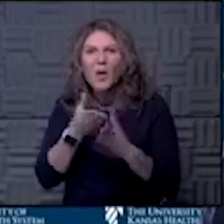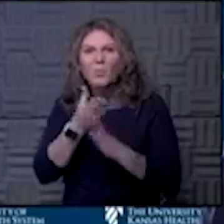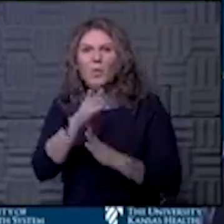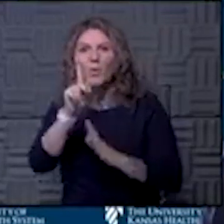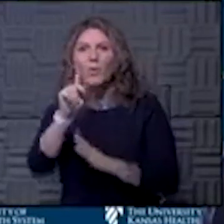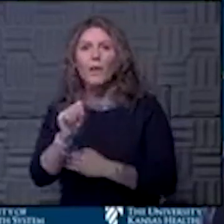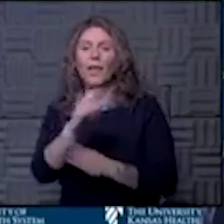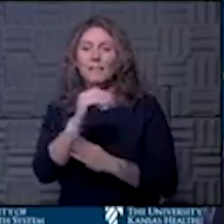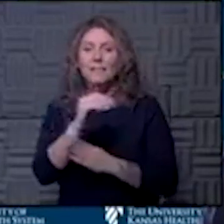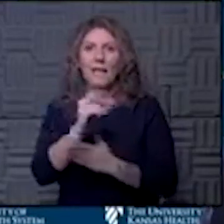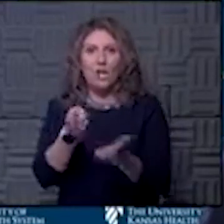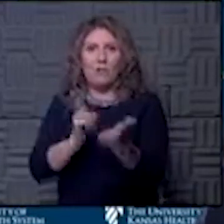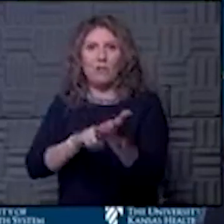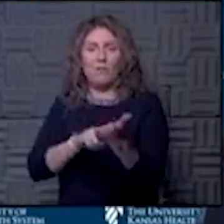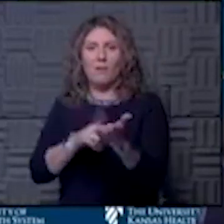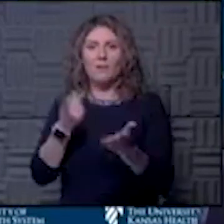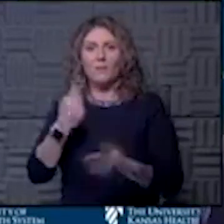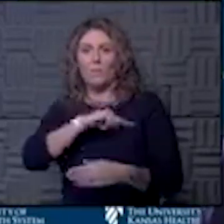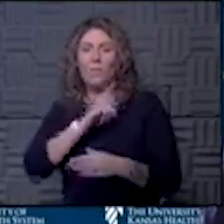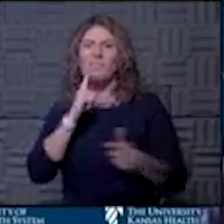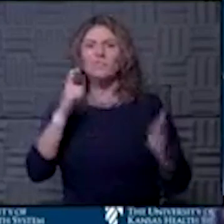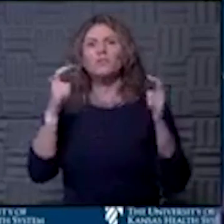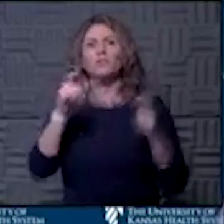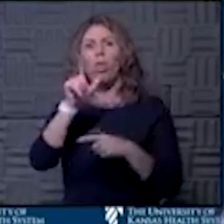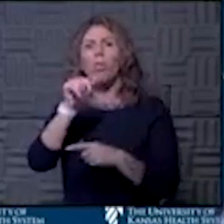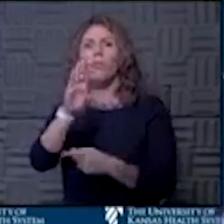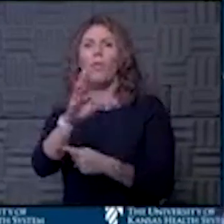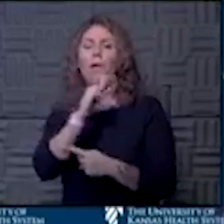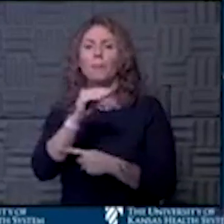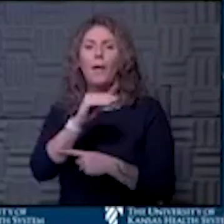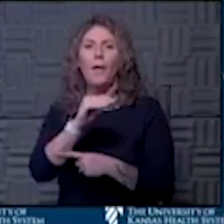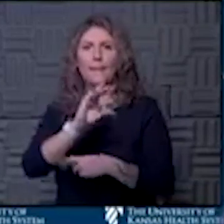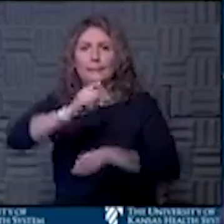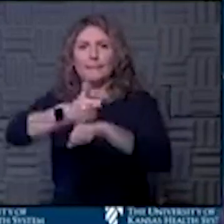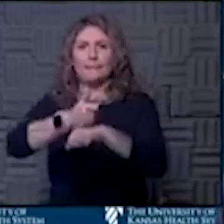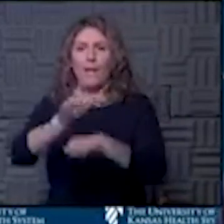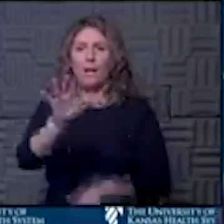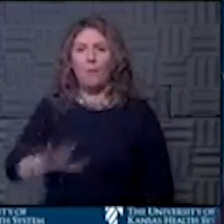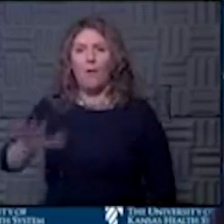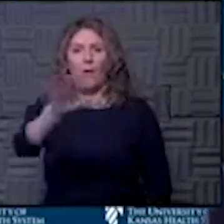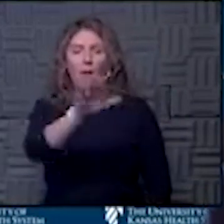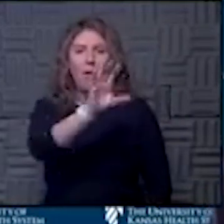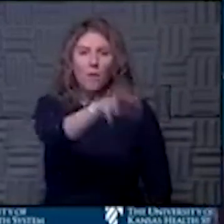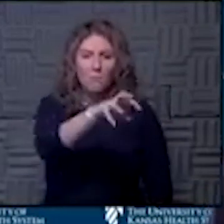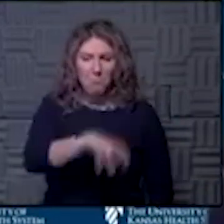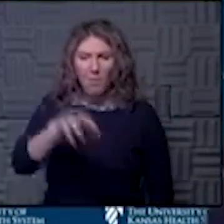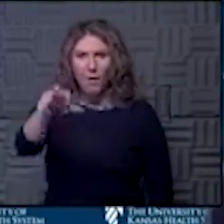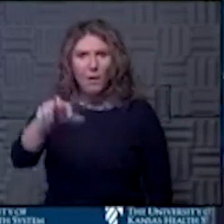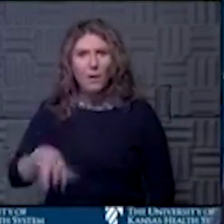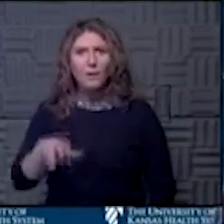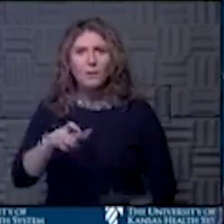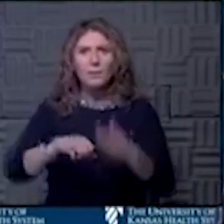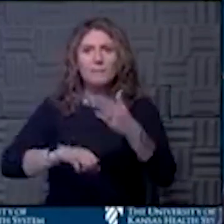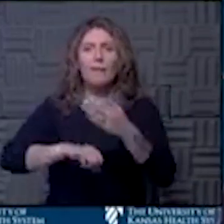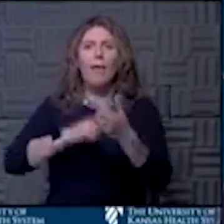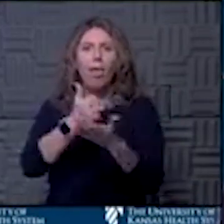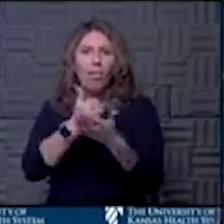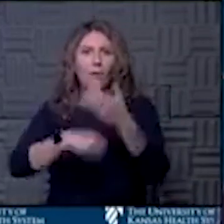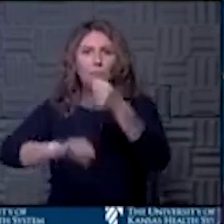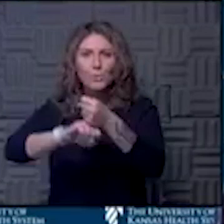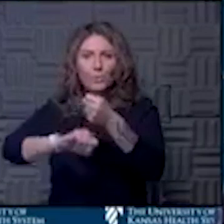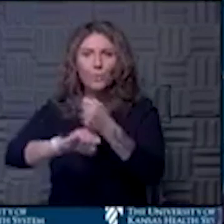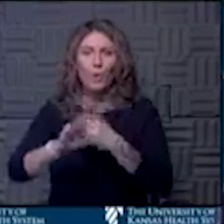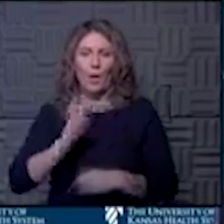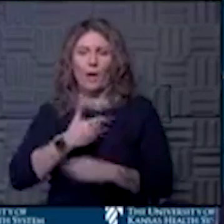those labs. We're just one of the participating labs, and then assigned areas of the state that they want those labs to help support. So our lab